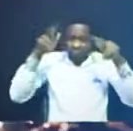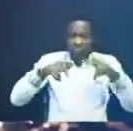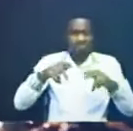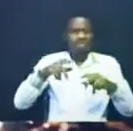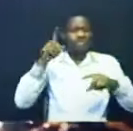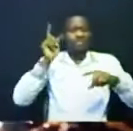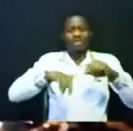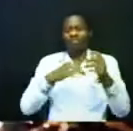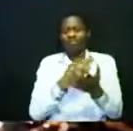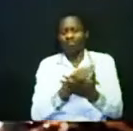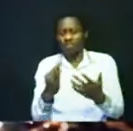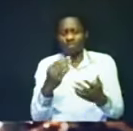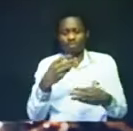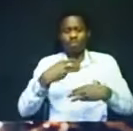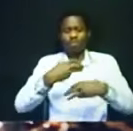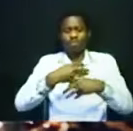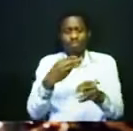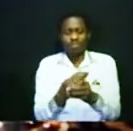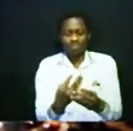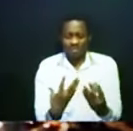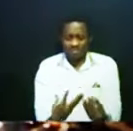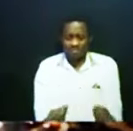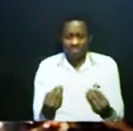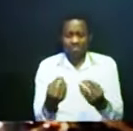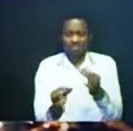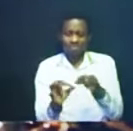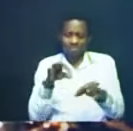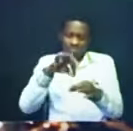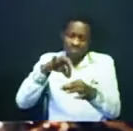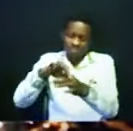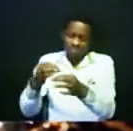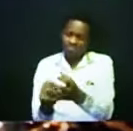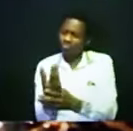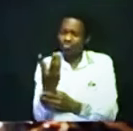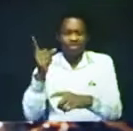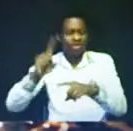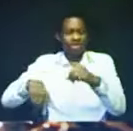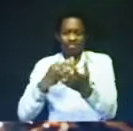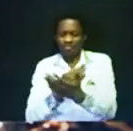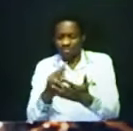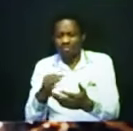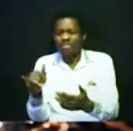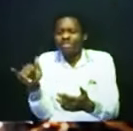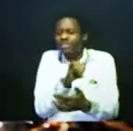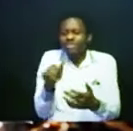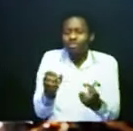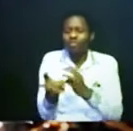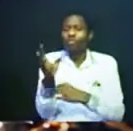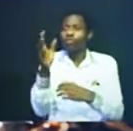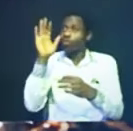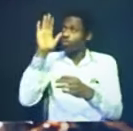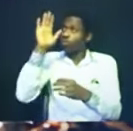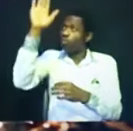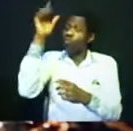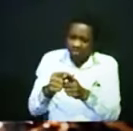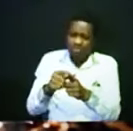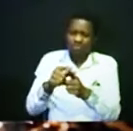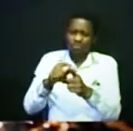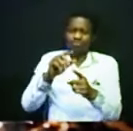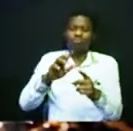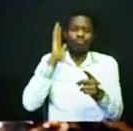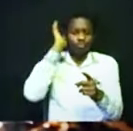word cannot fail to bring his people into the riches and the fullness of eternal life he